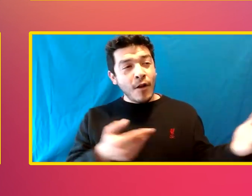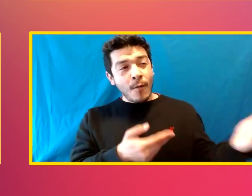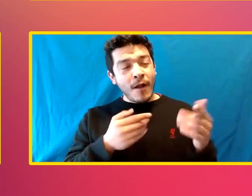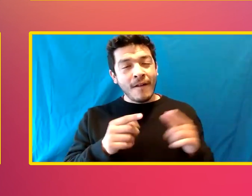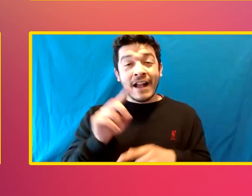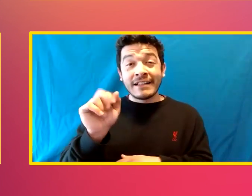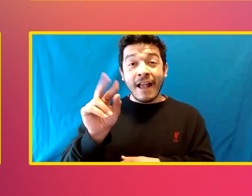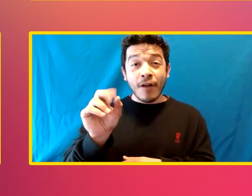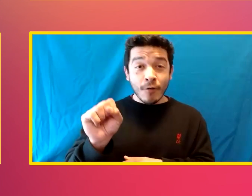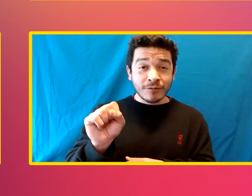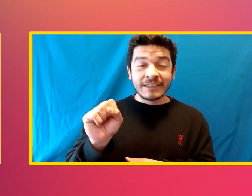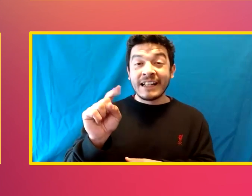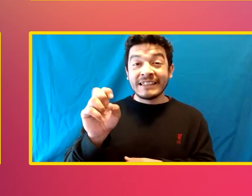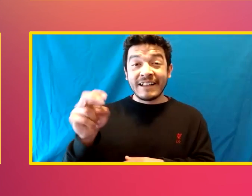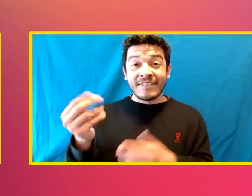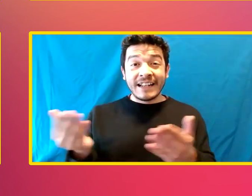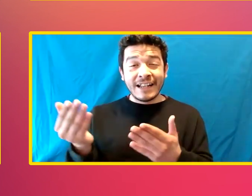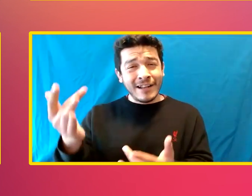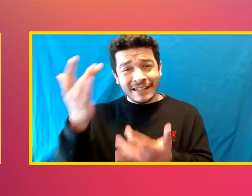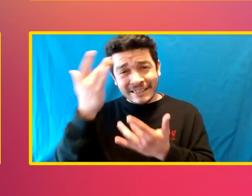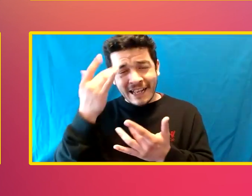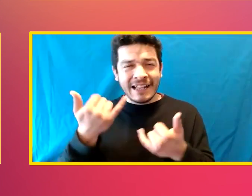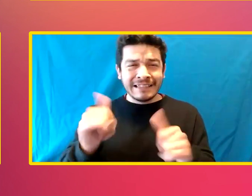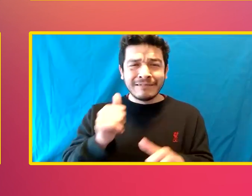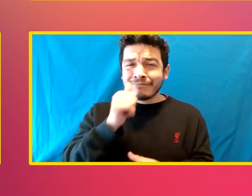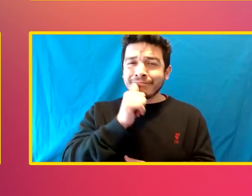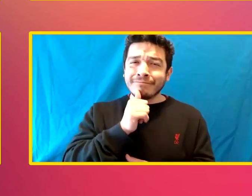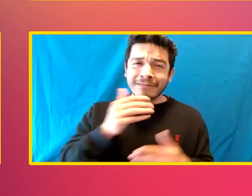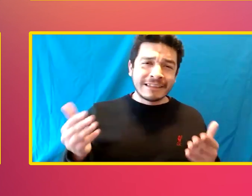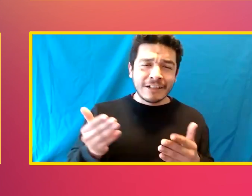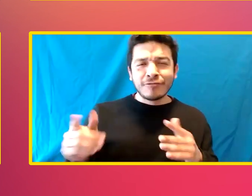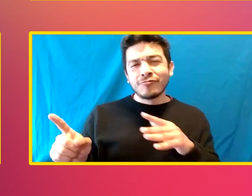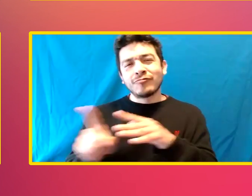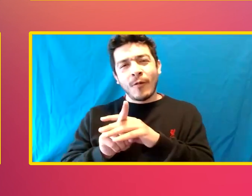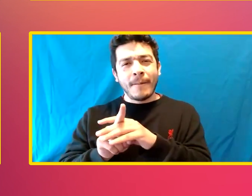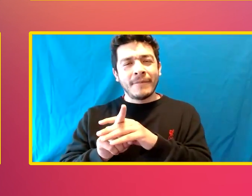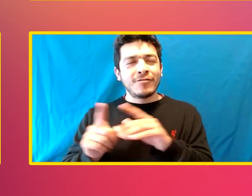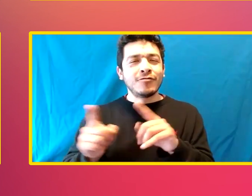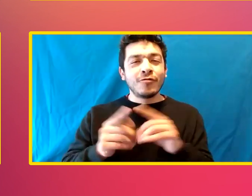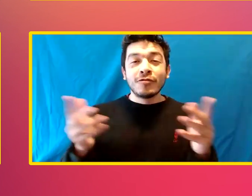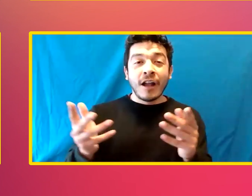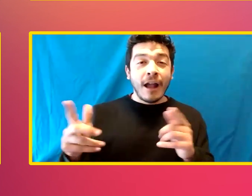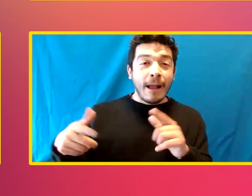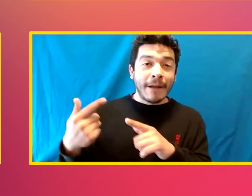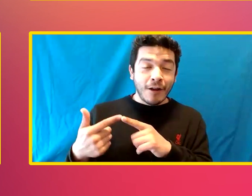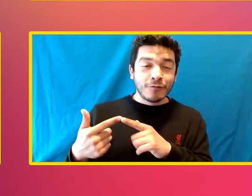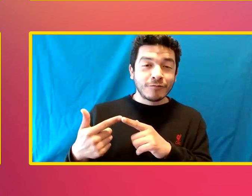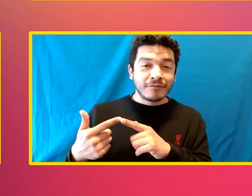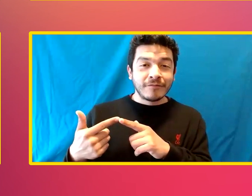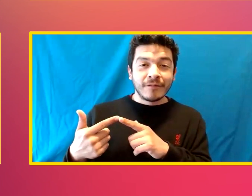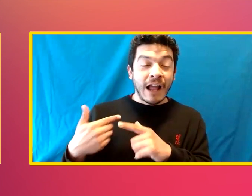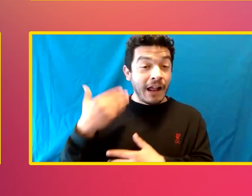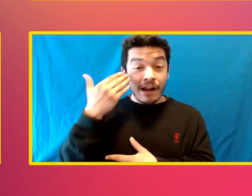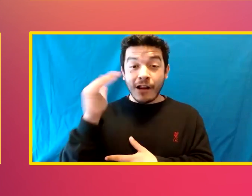from Davos, even here, sick, and still she's here showing up to talk about, I